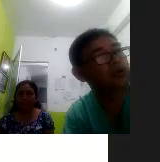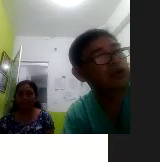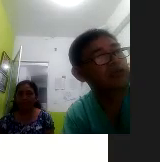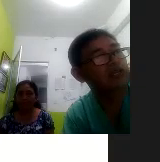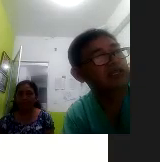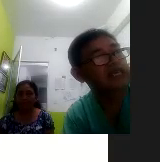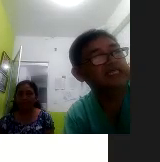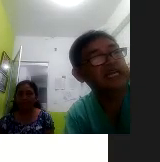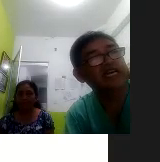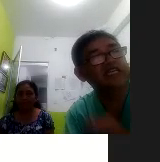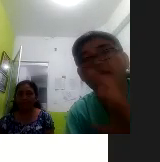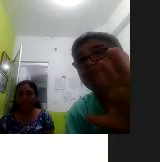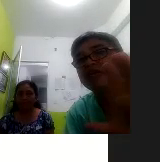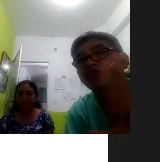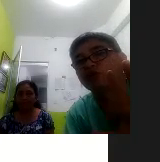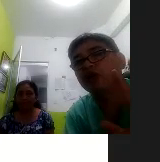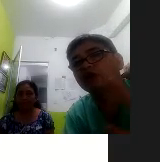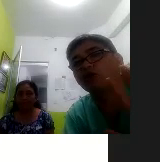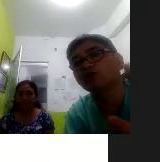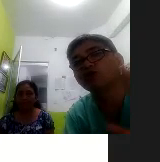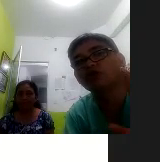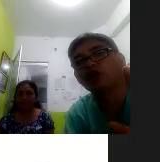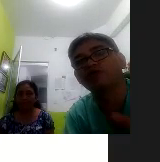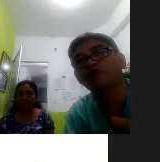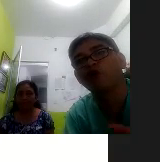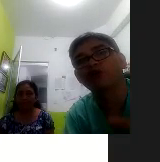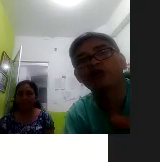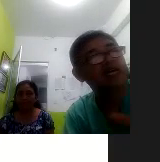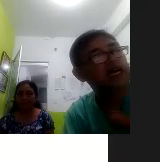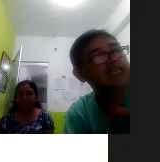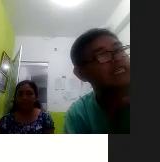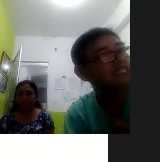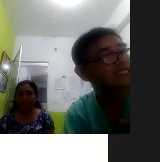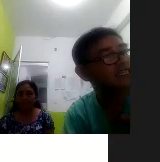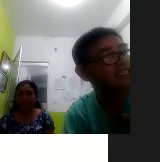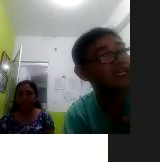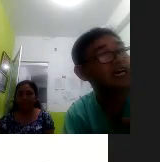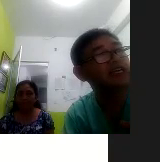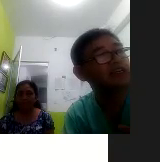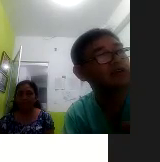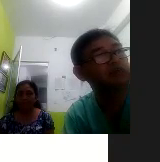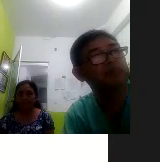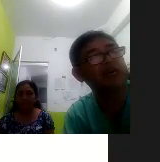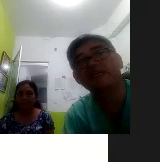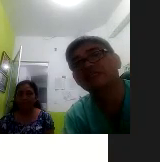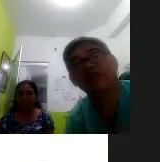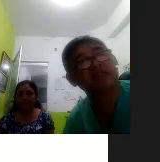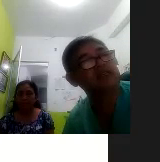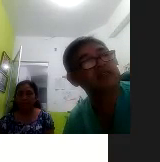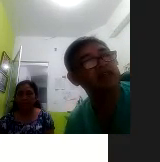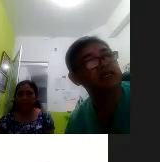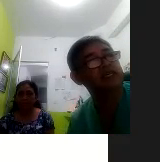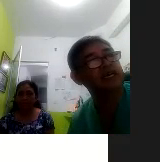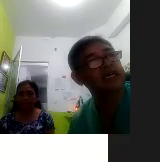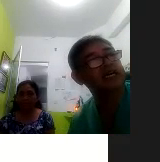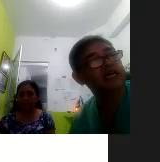susto, tristeza, y empacho. Those four diseases are better explained in